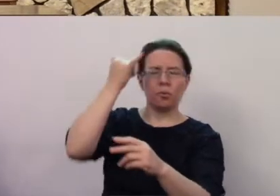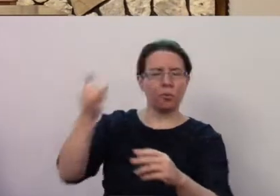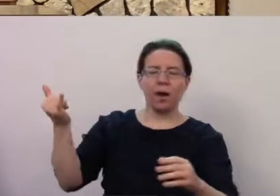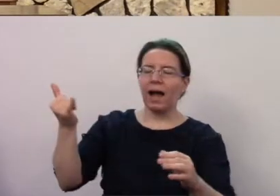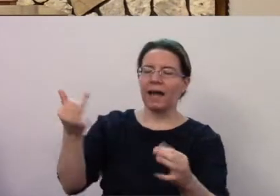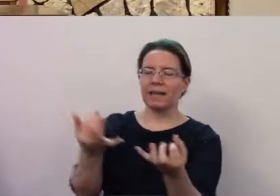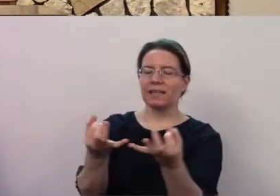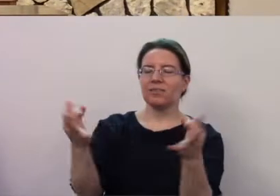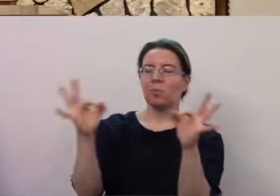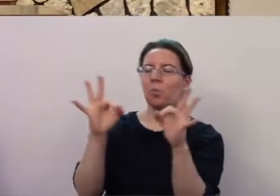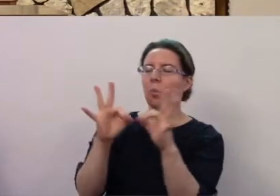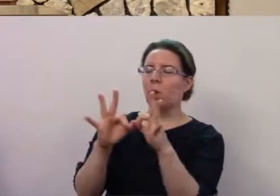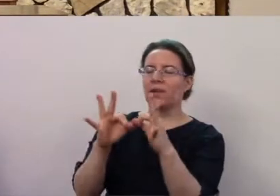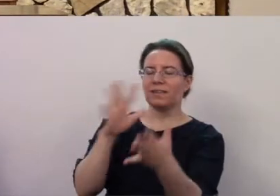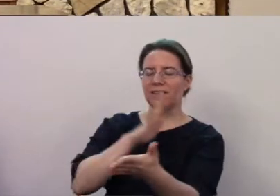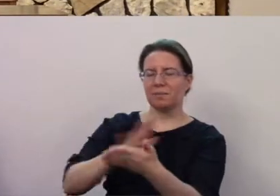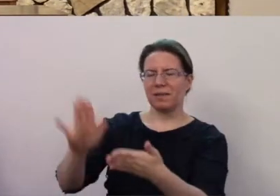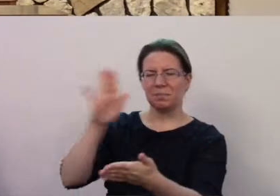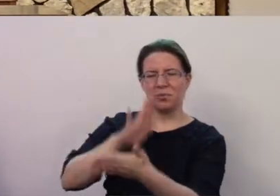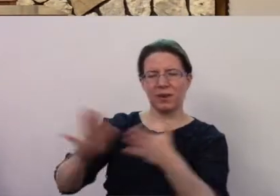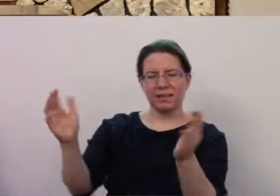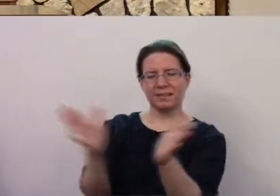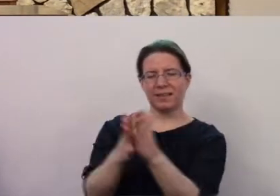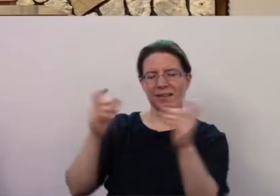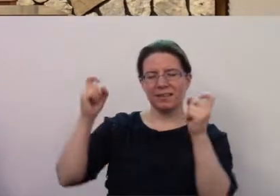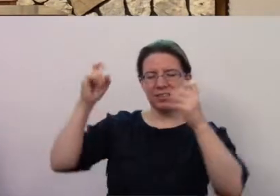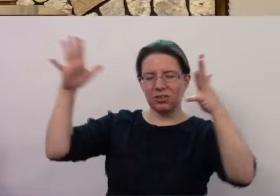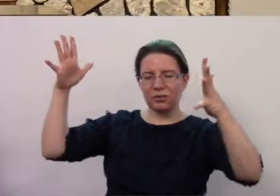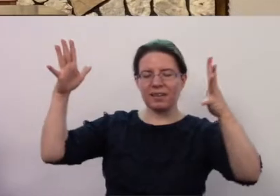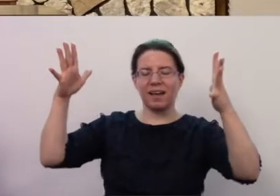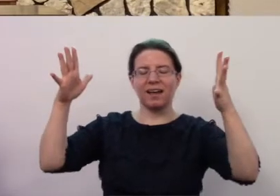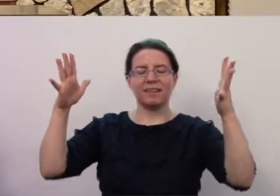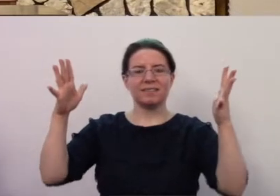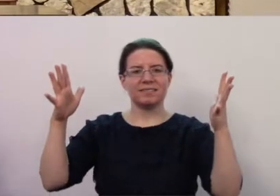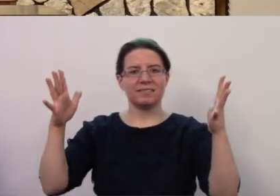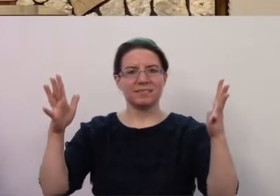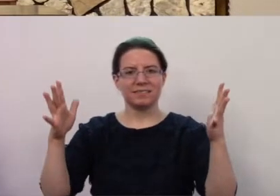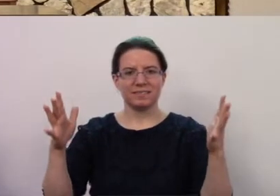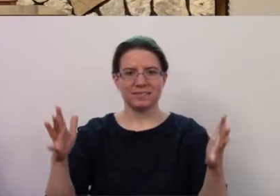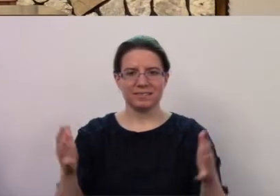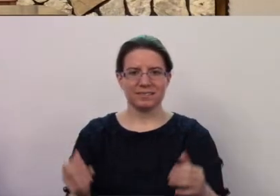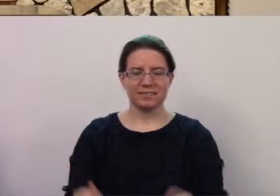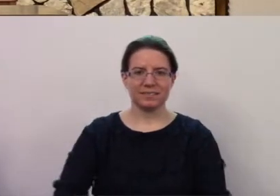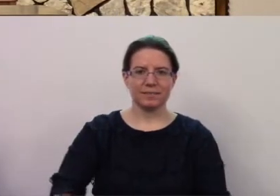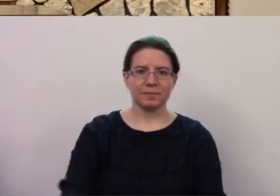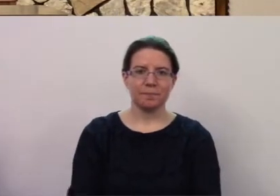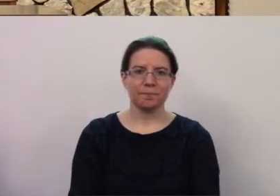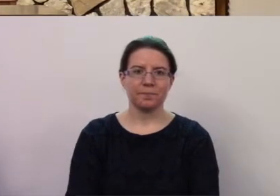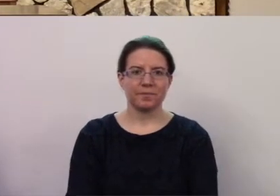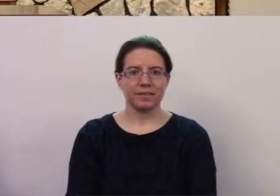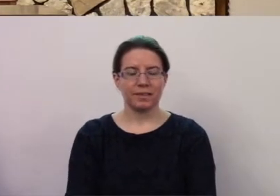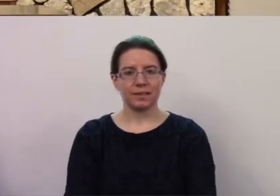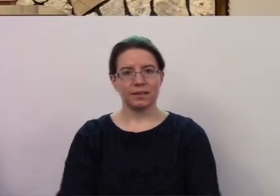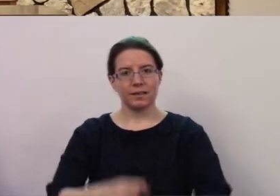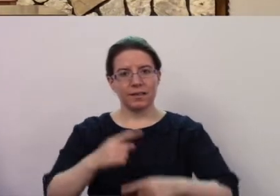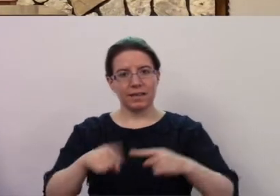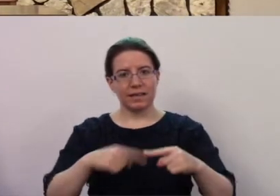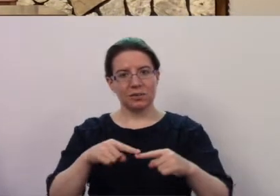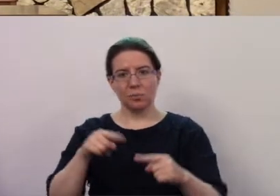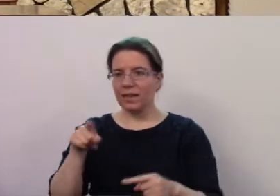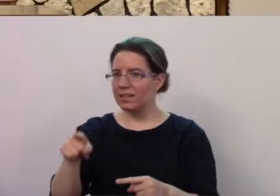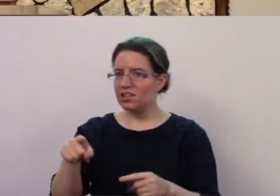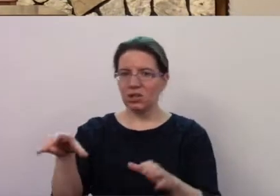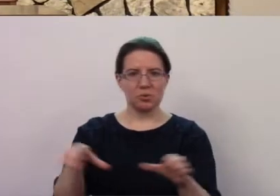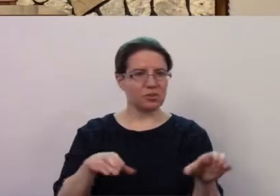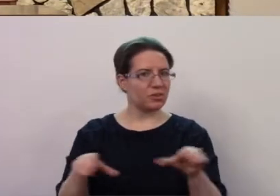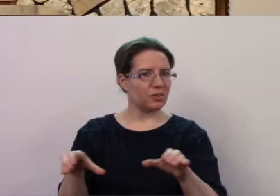his name. For he's worthy to be praised. Hallelujah. Hallelujah. Amen. Hallelujah.